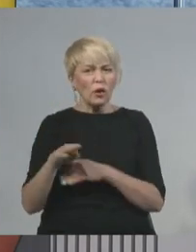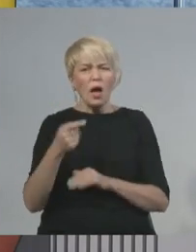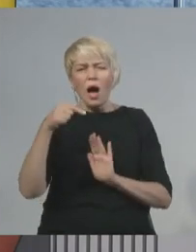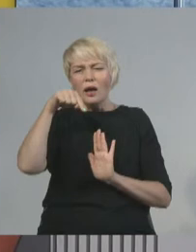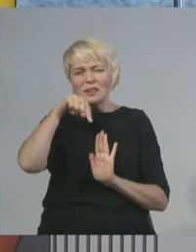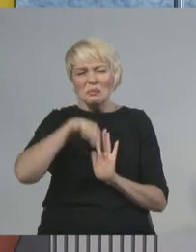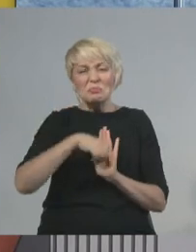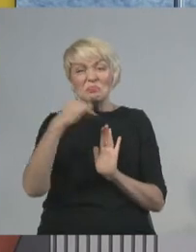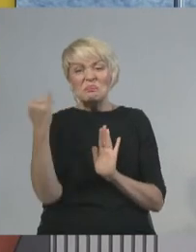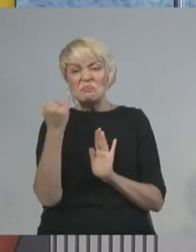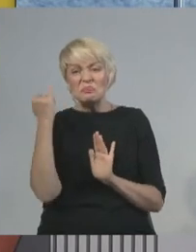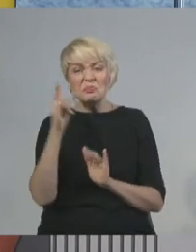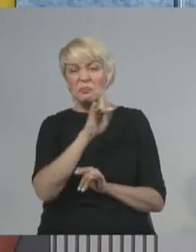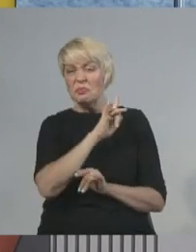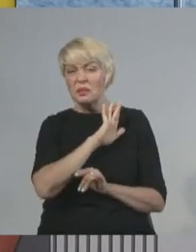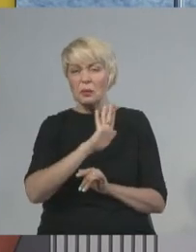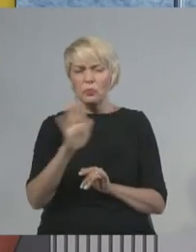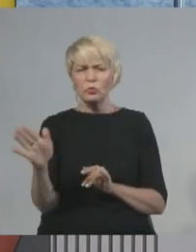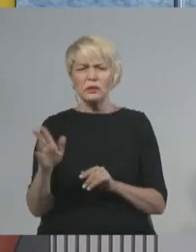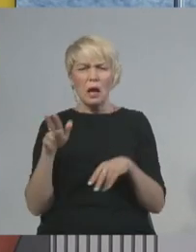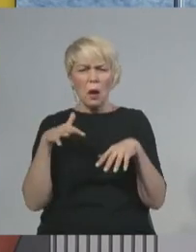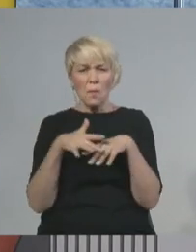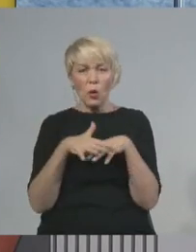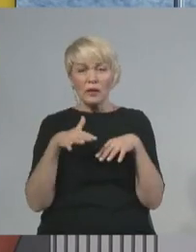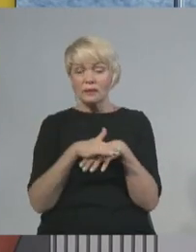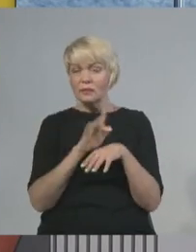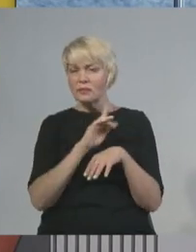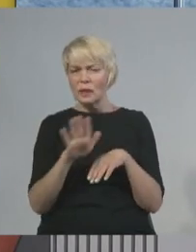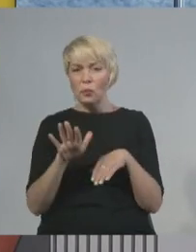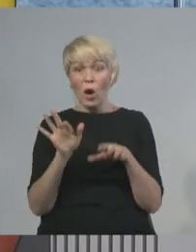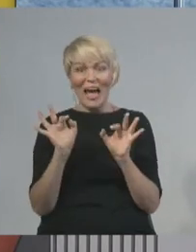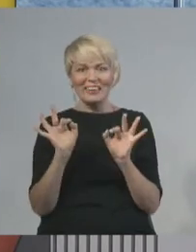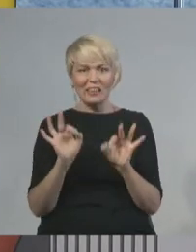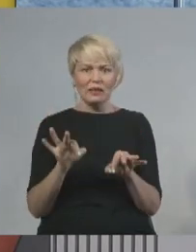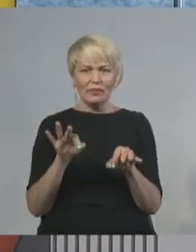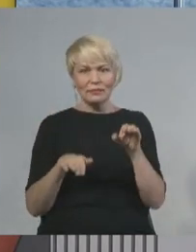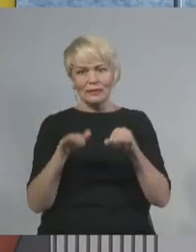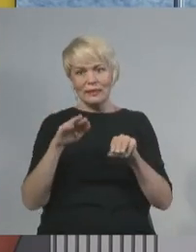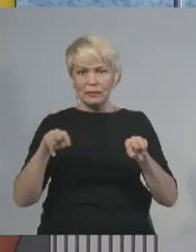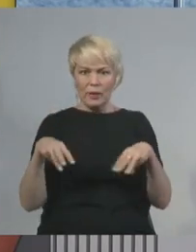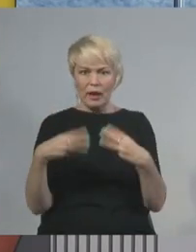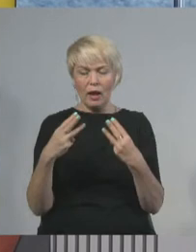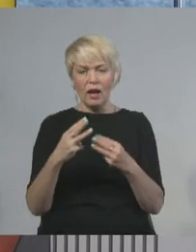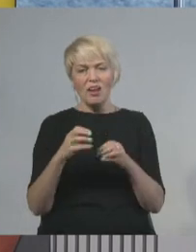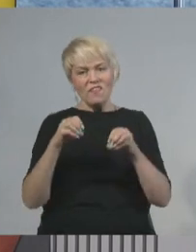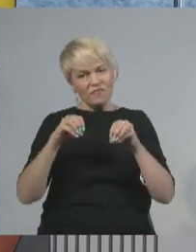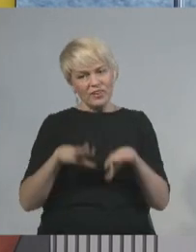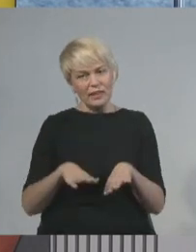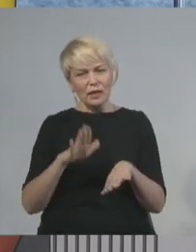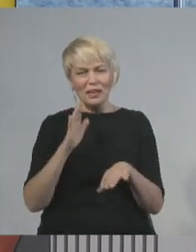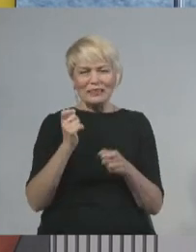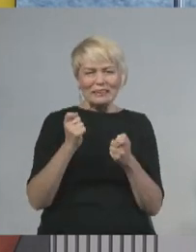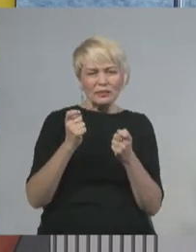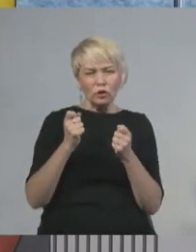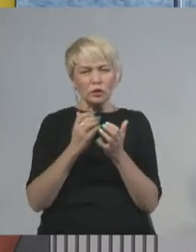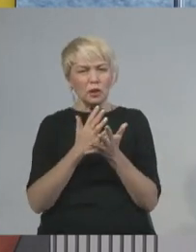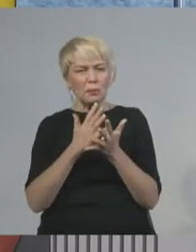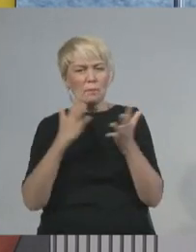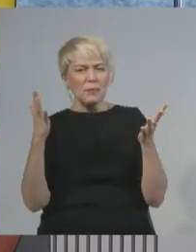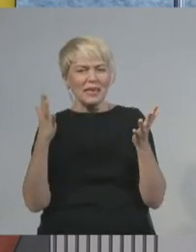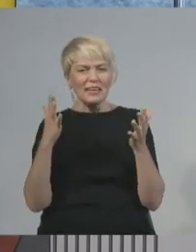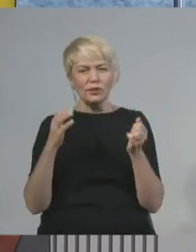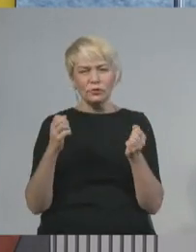for example you decided not to feed those fast food news to the audience you decided that we will